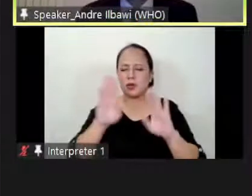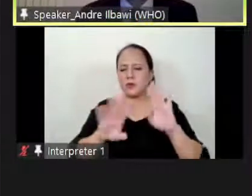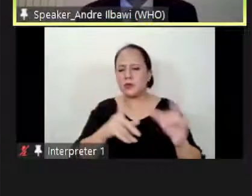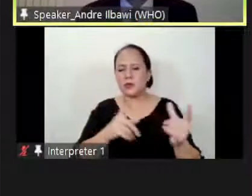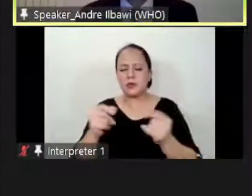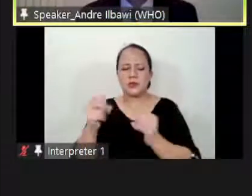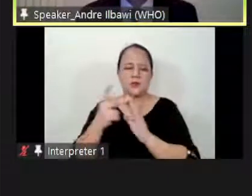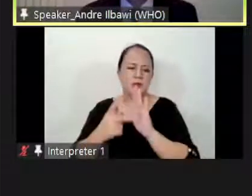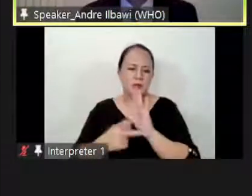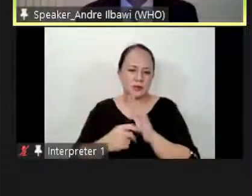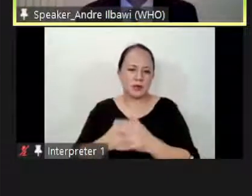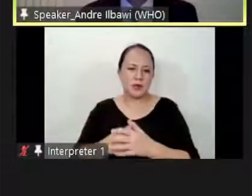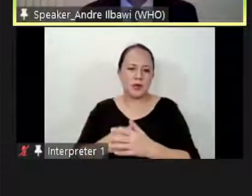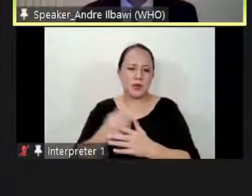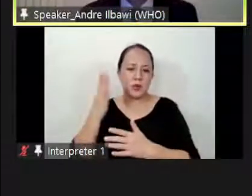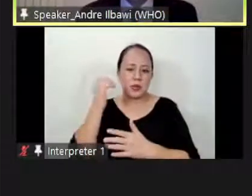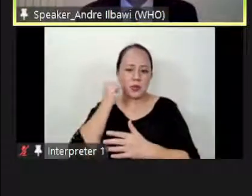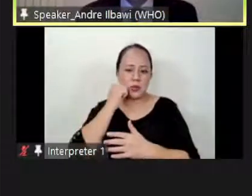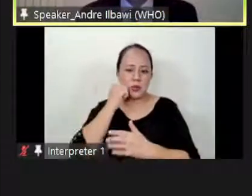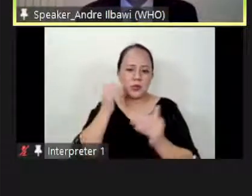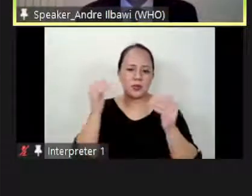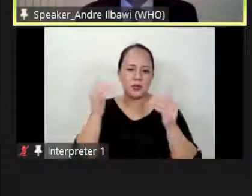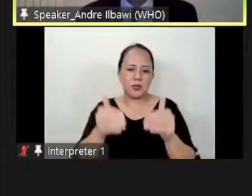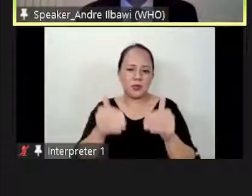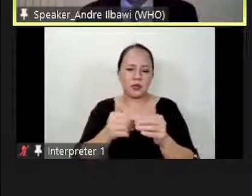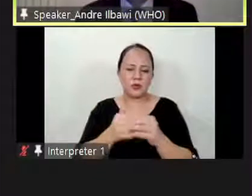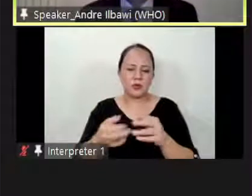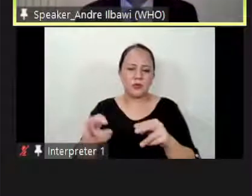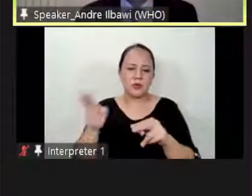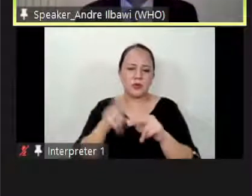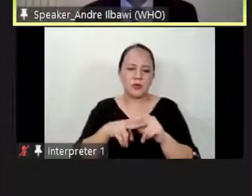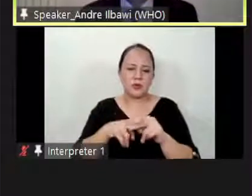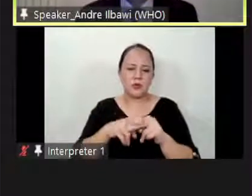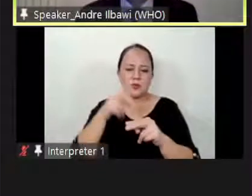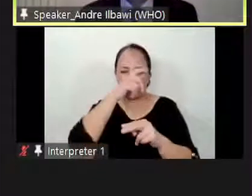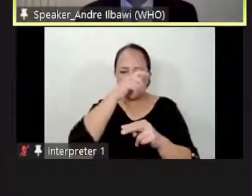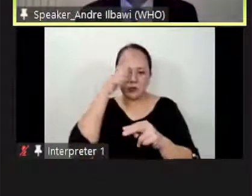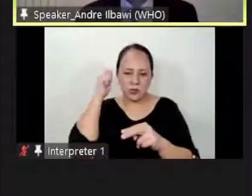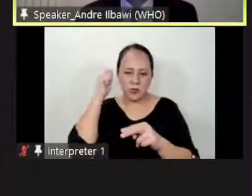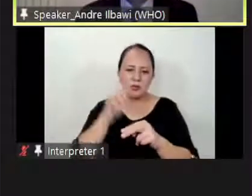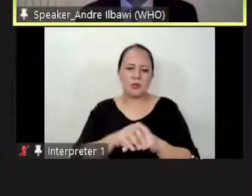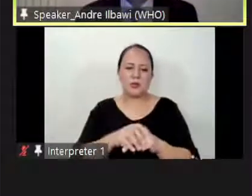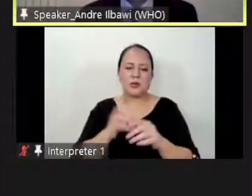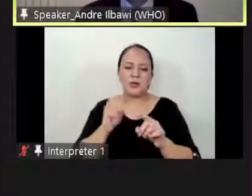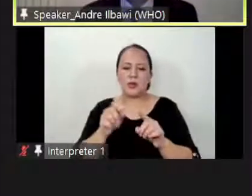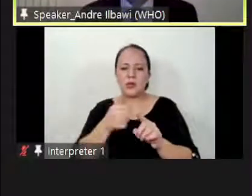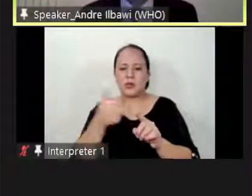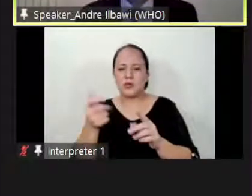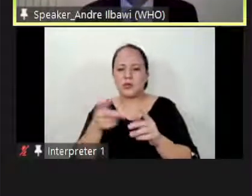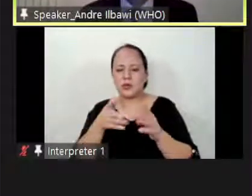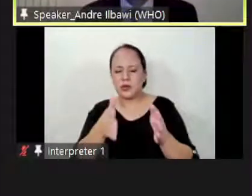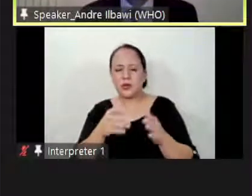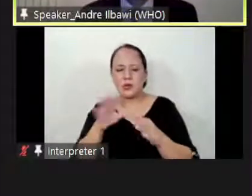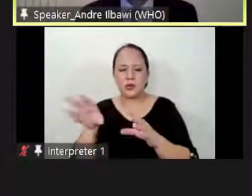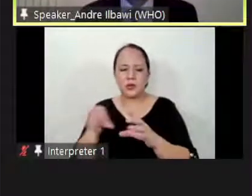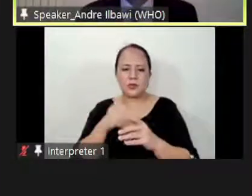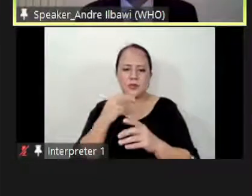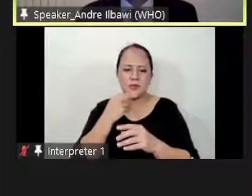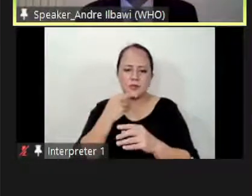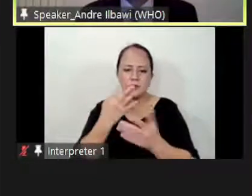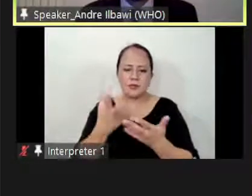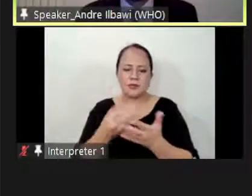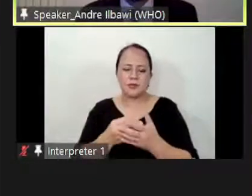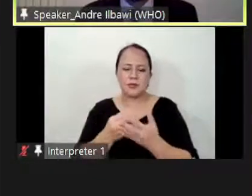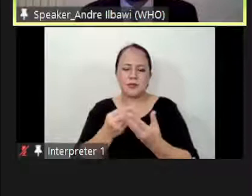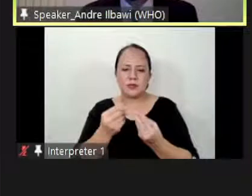policy solutions because we often focus just on increasing the number of graduates. But there are other dimensions to think: improving attrition rates, dealing